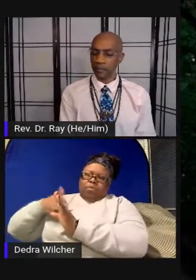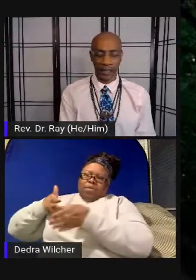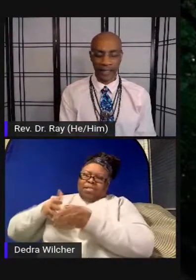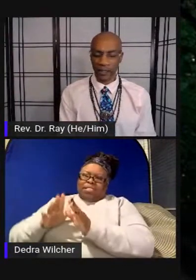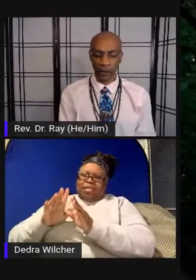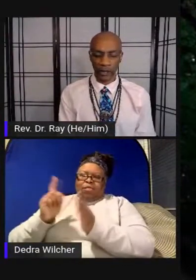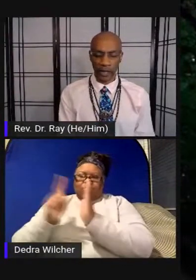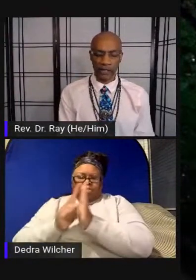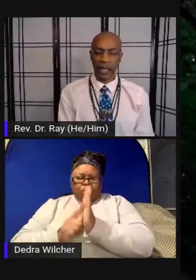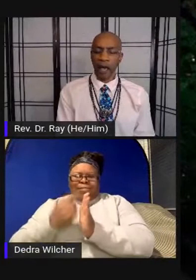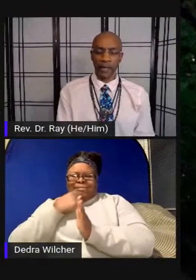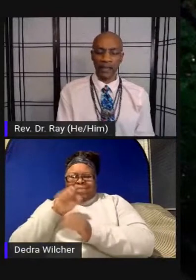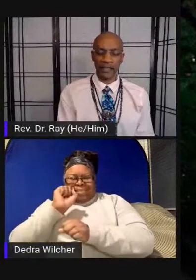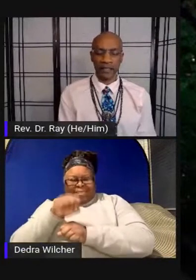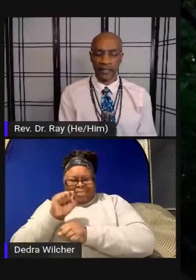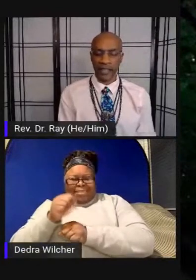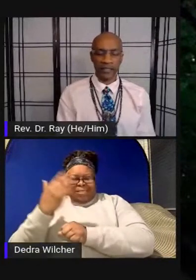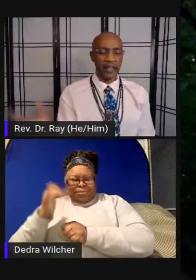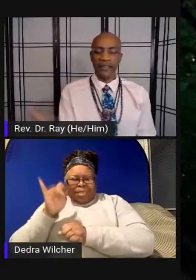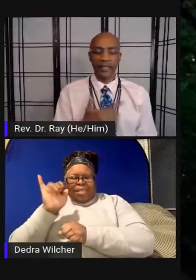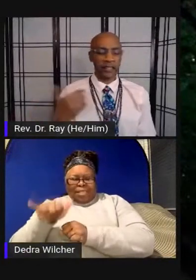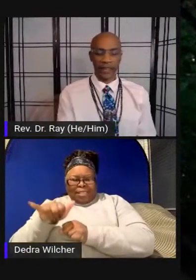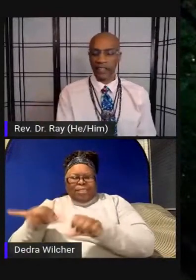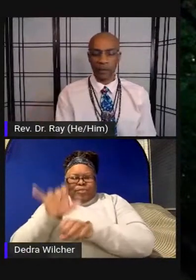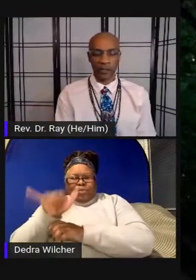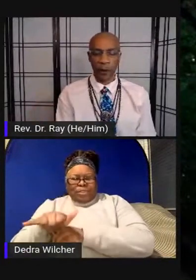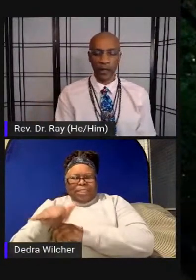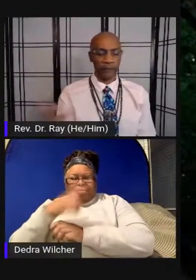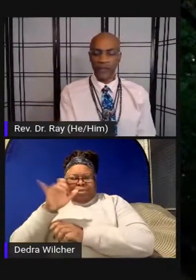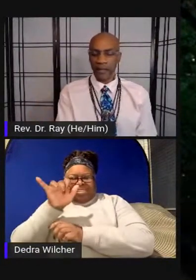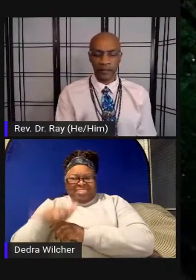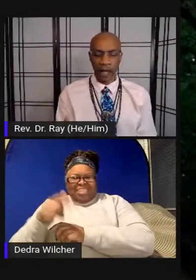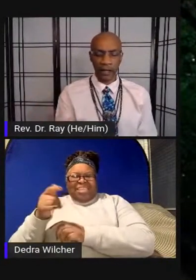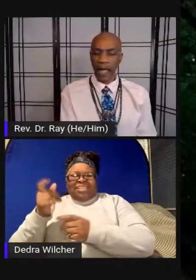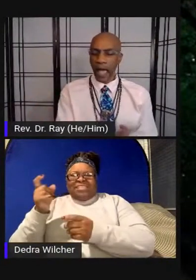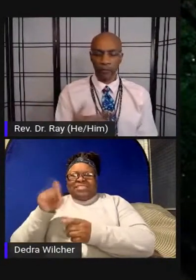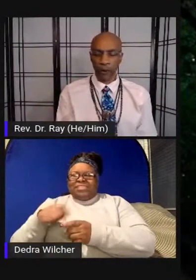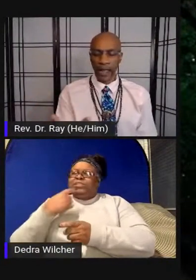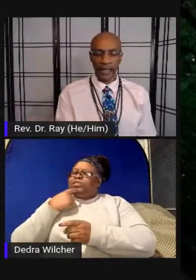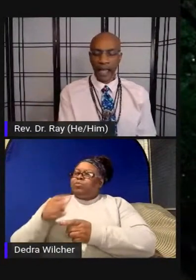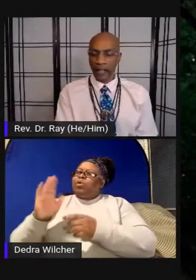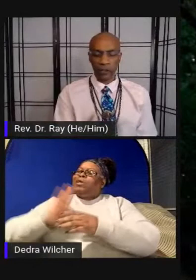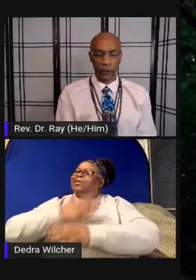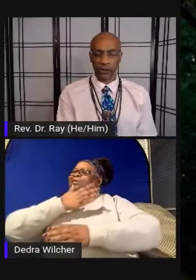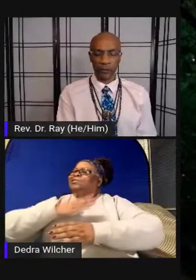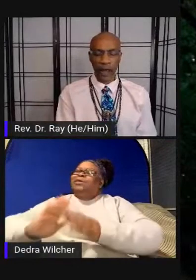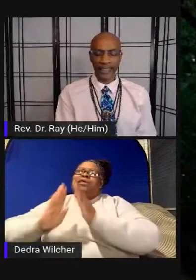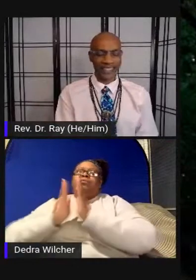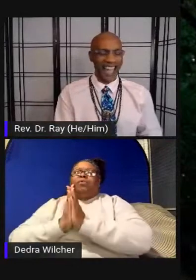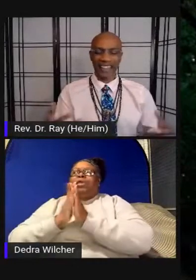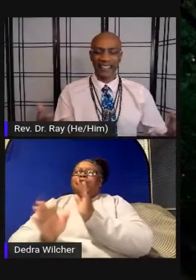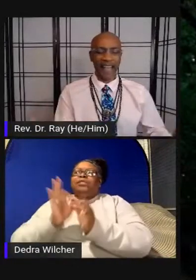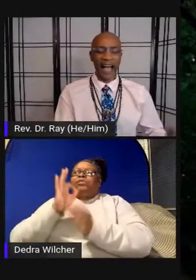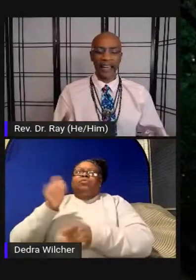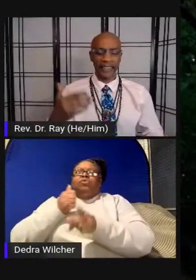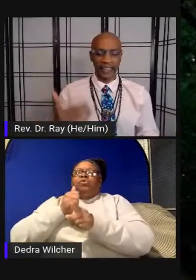yes, because that's what it does. And because it says yes, this that has been spoken and sung and prayed and spiritually practiced